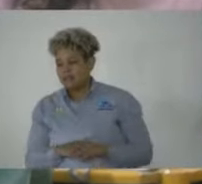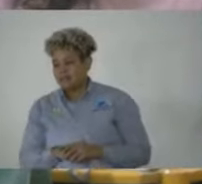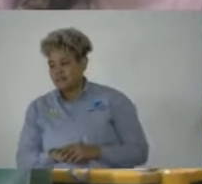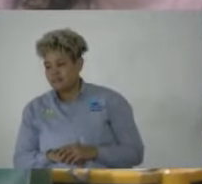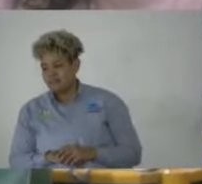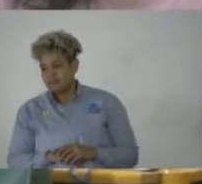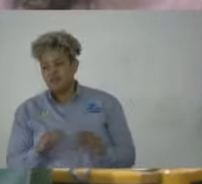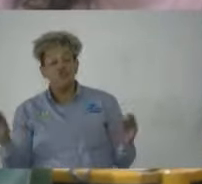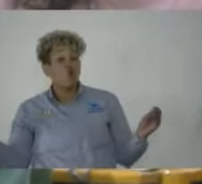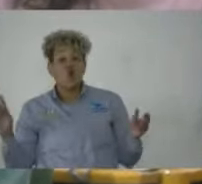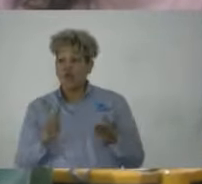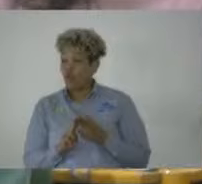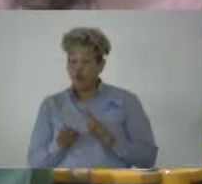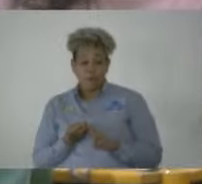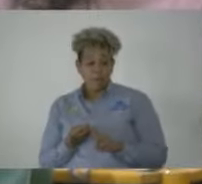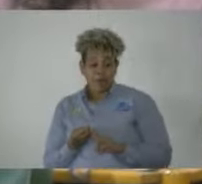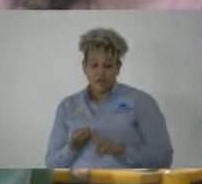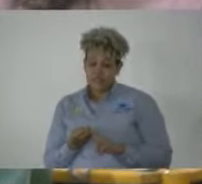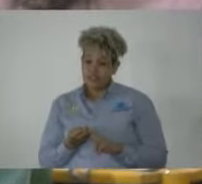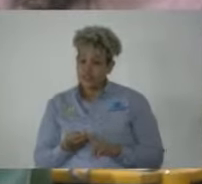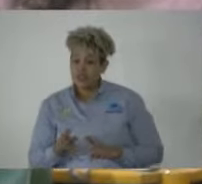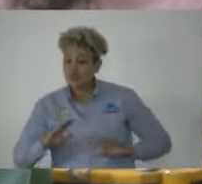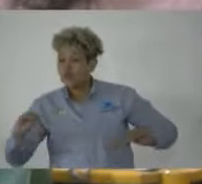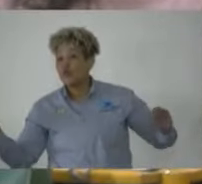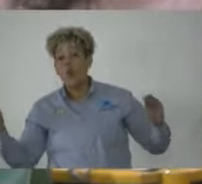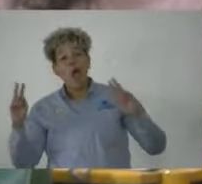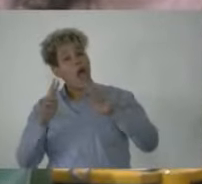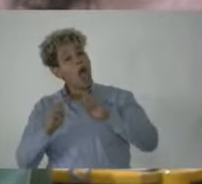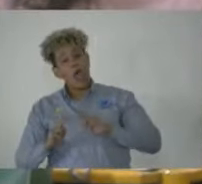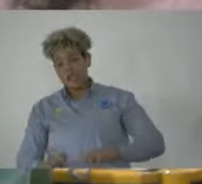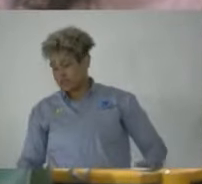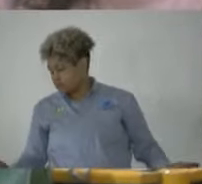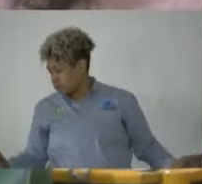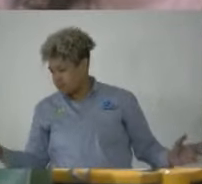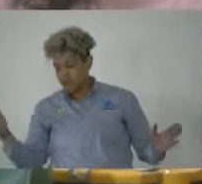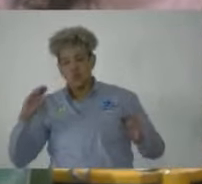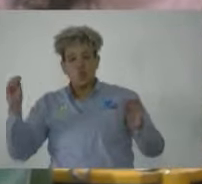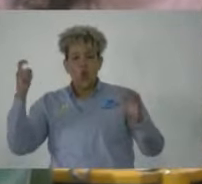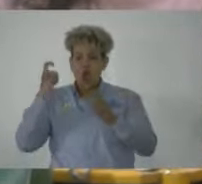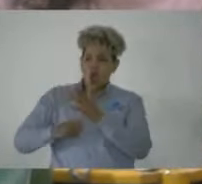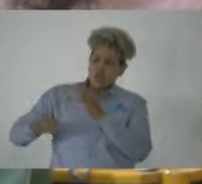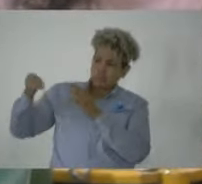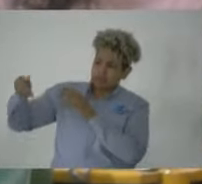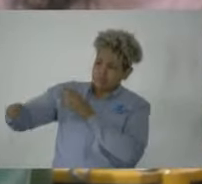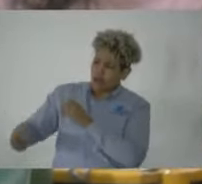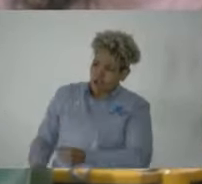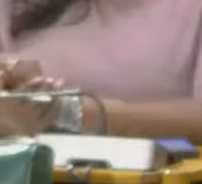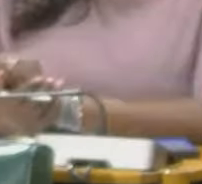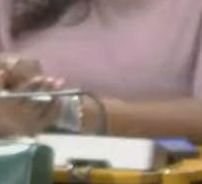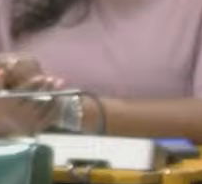No numbers, no analysis, no costing.